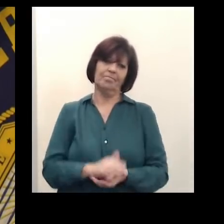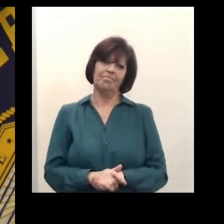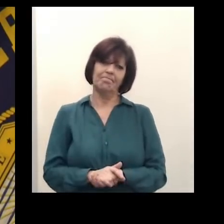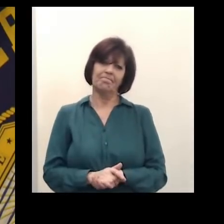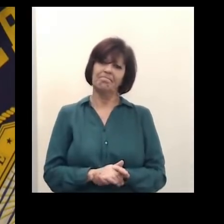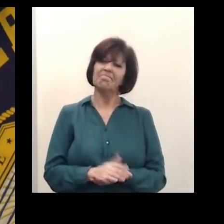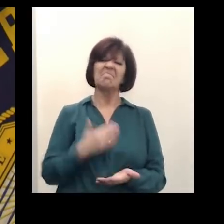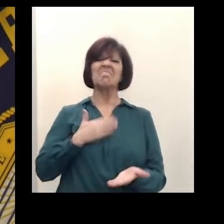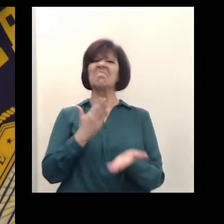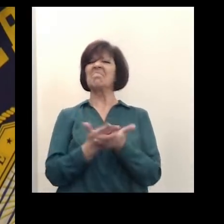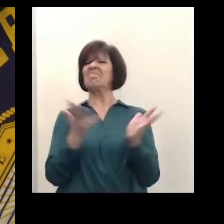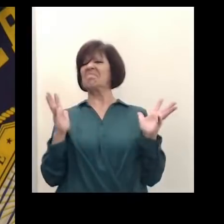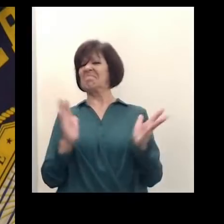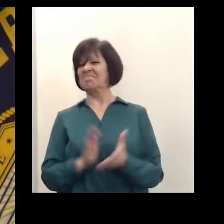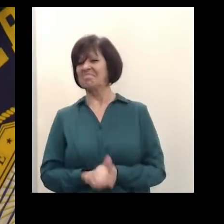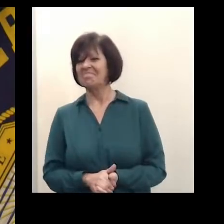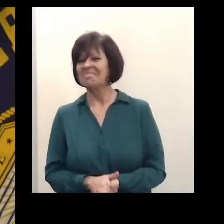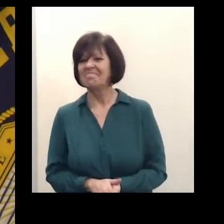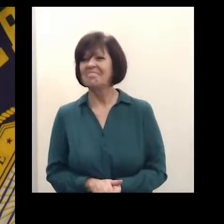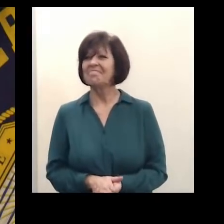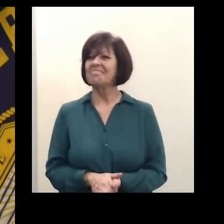there.